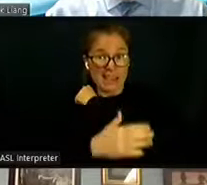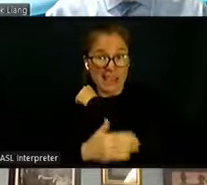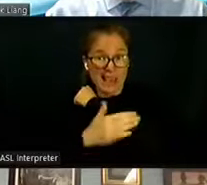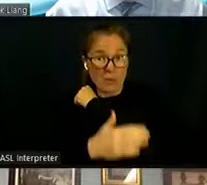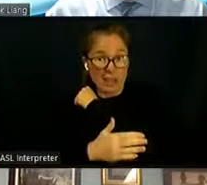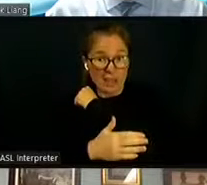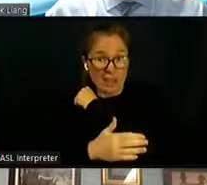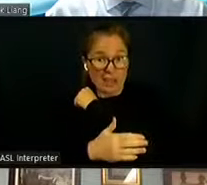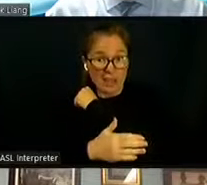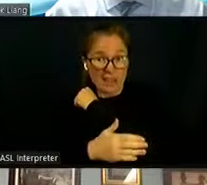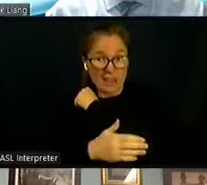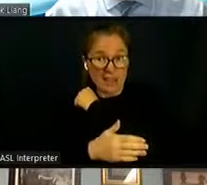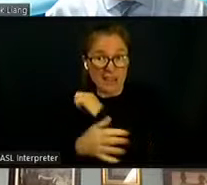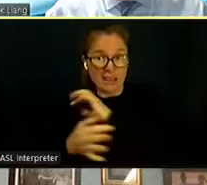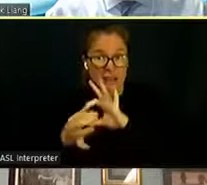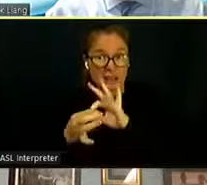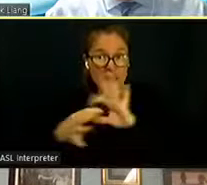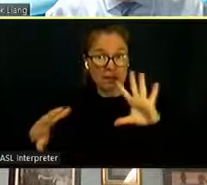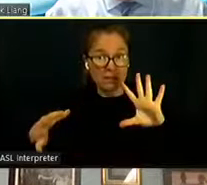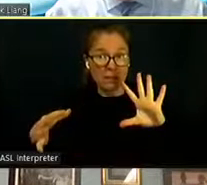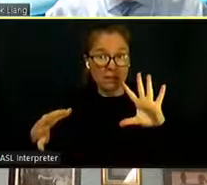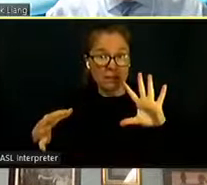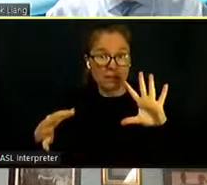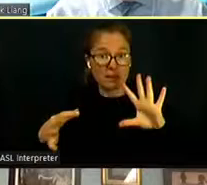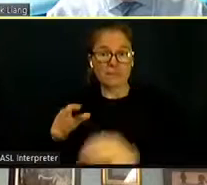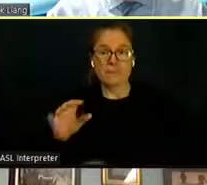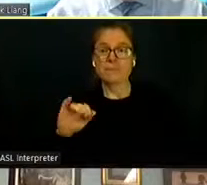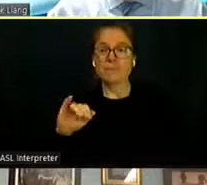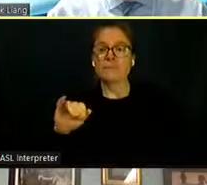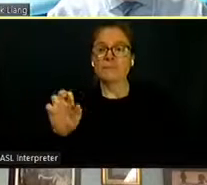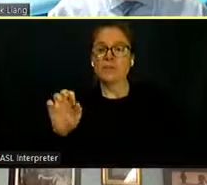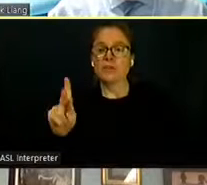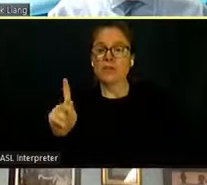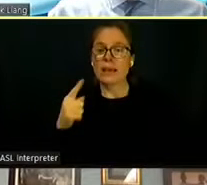you. Okay, thank you, Amy. And